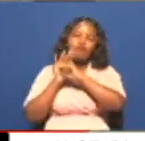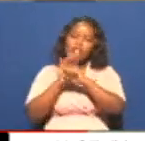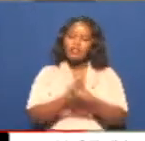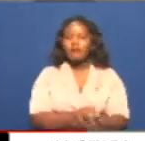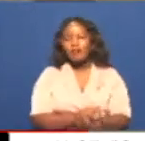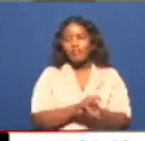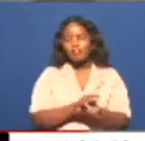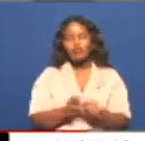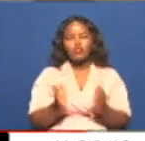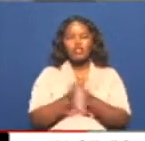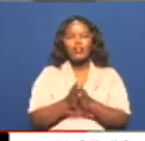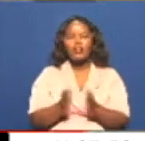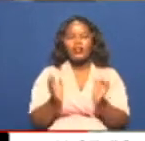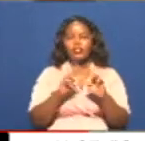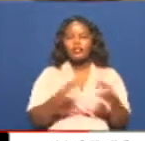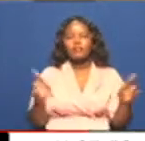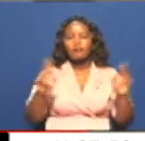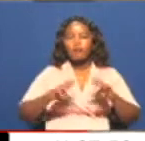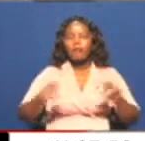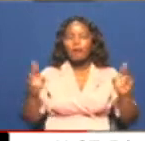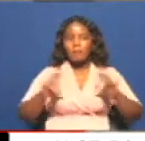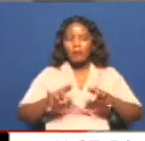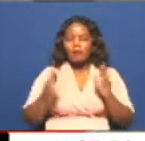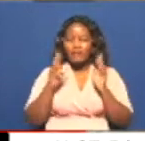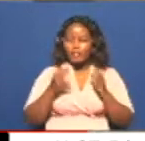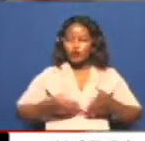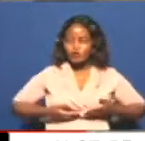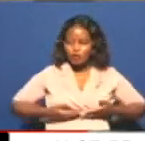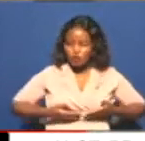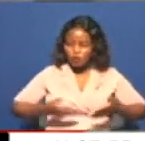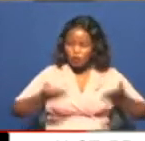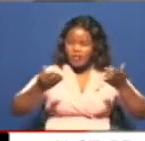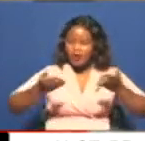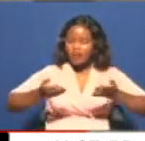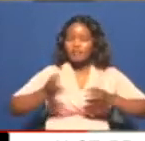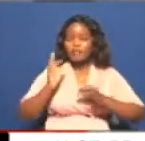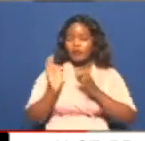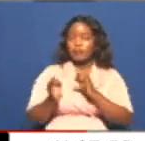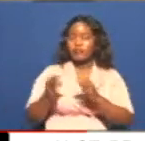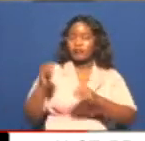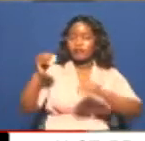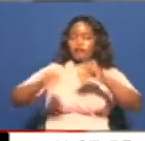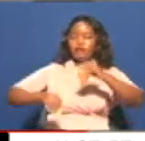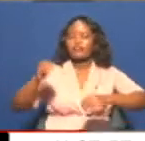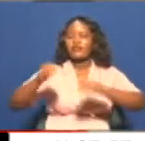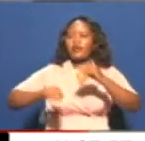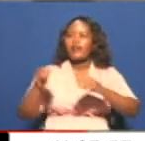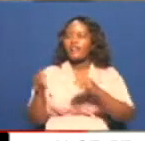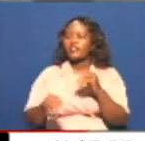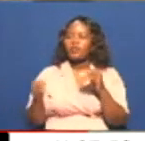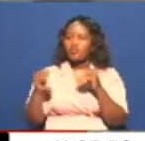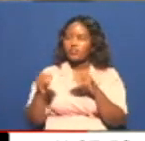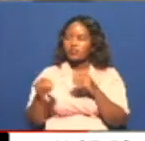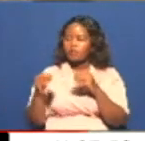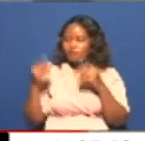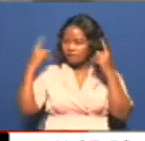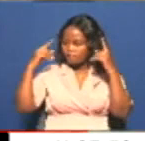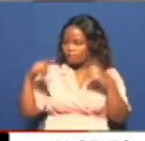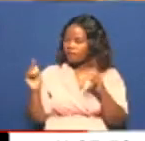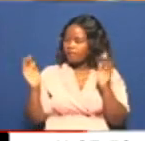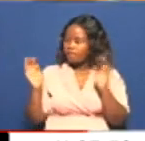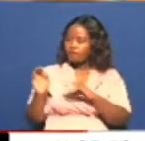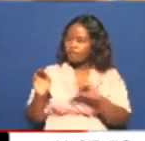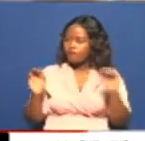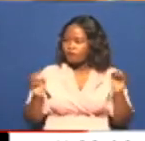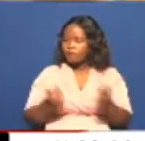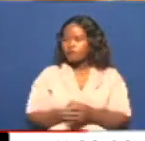the preparation to react in mm-hmm. the event the election does not go our way. Mm-hmm. And Churchil, looking at